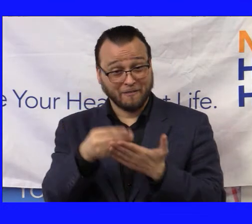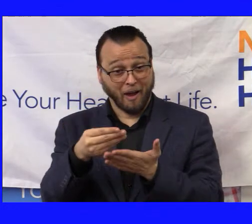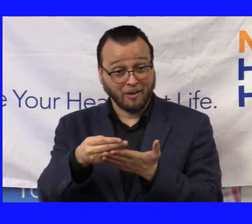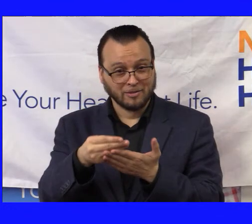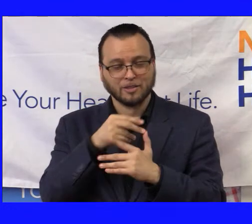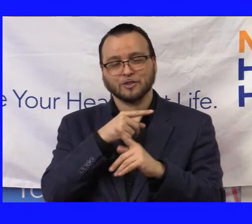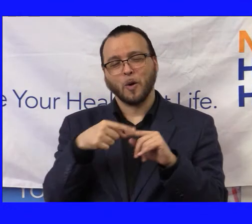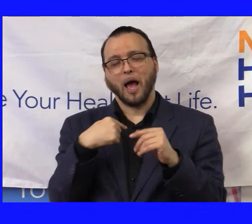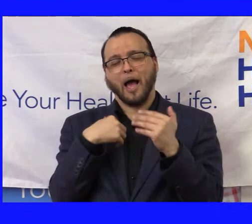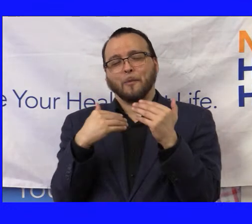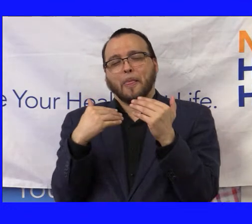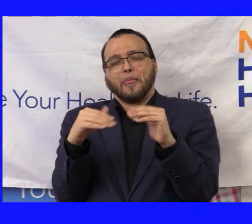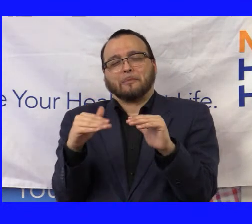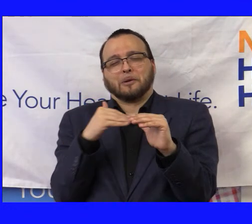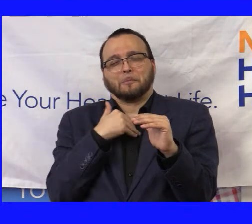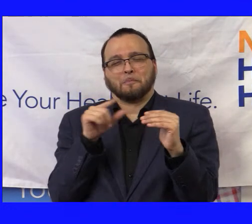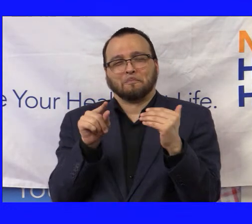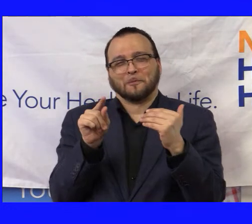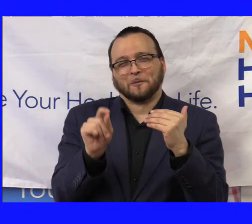and I can take some,